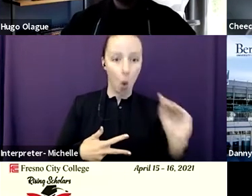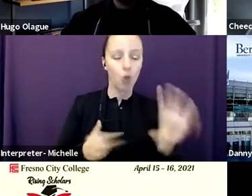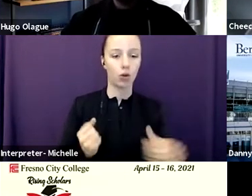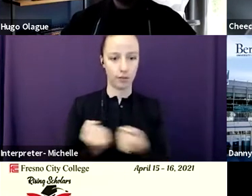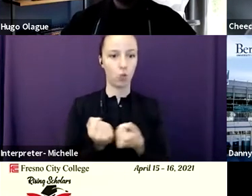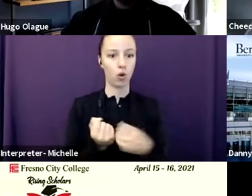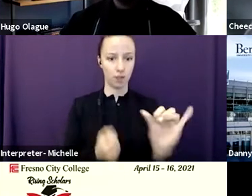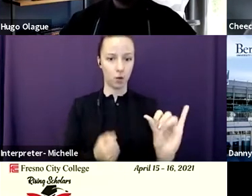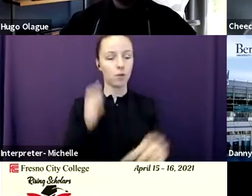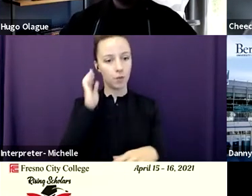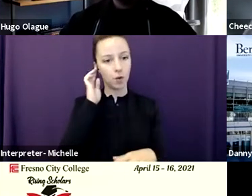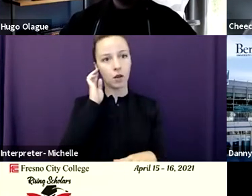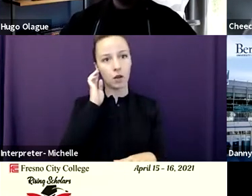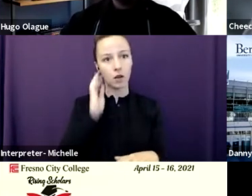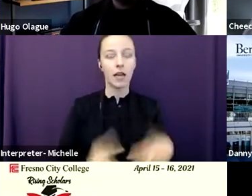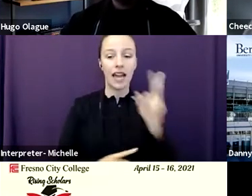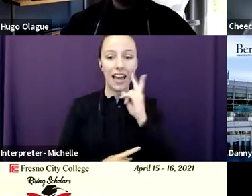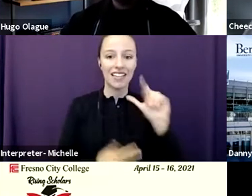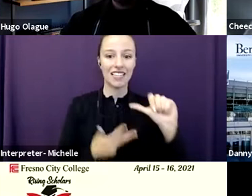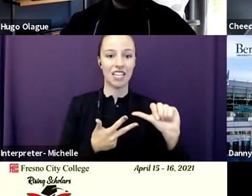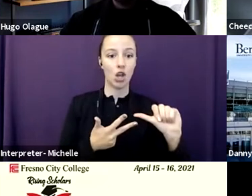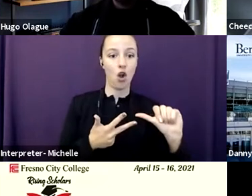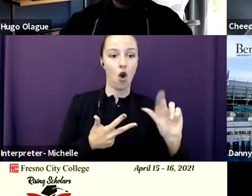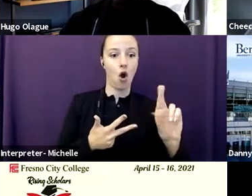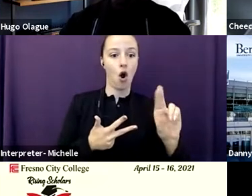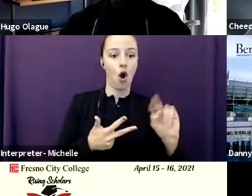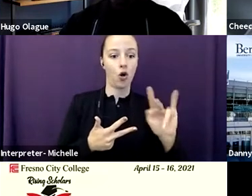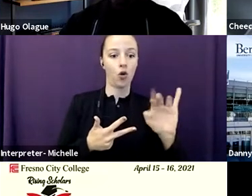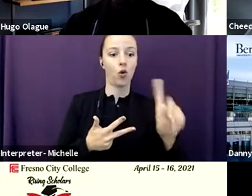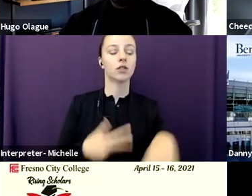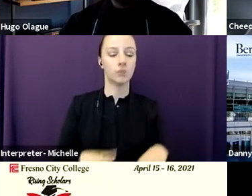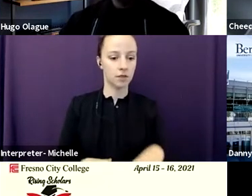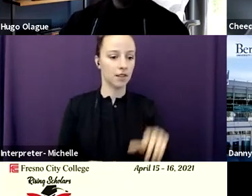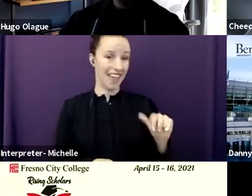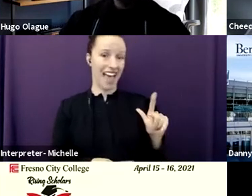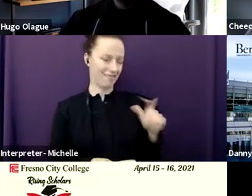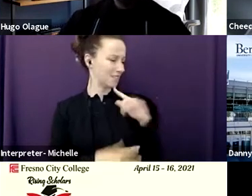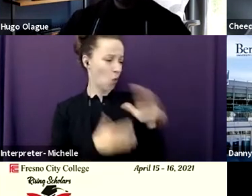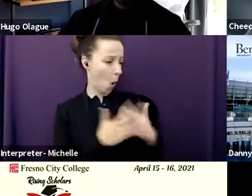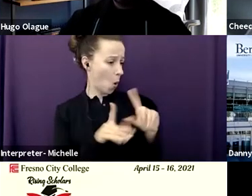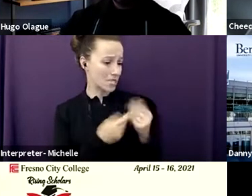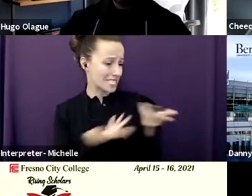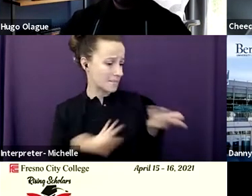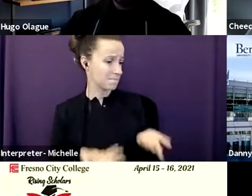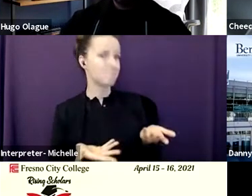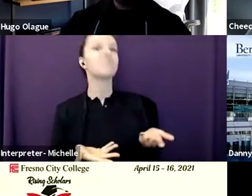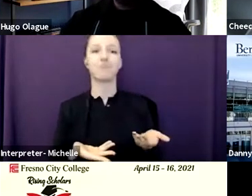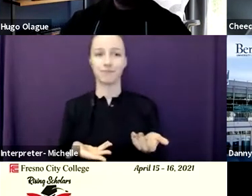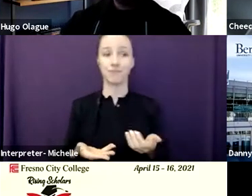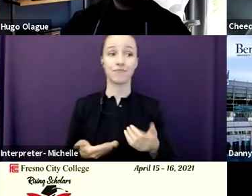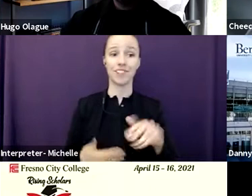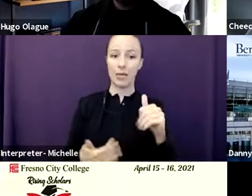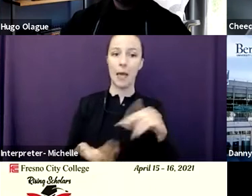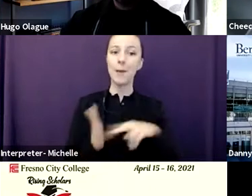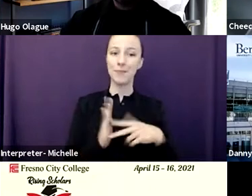well. I see Arnold Filipino here. Yeah, well, whole team right here. Yeah, definitely. You're definitely in the